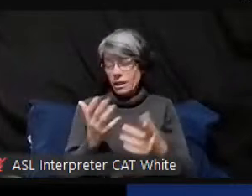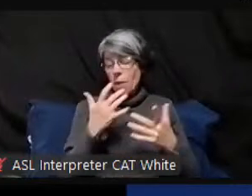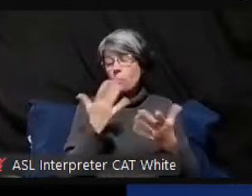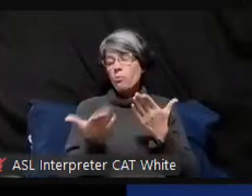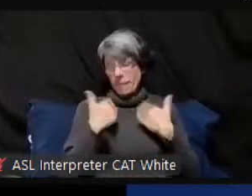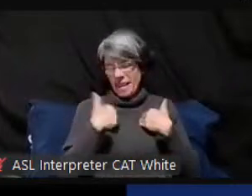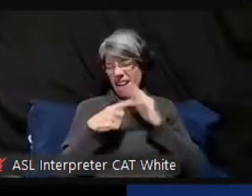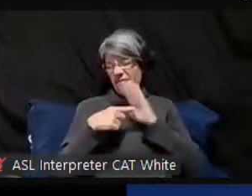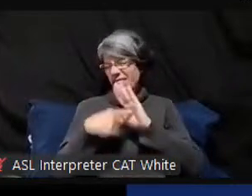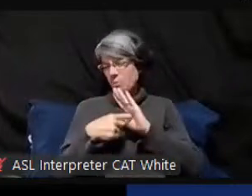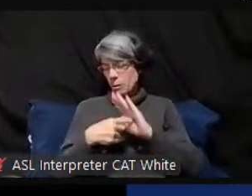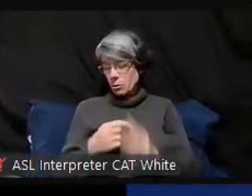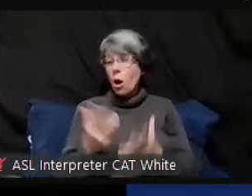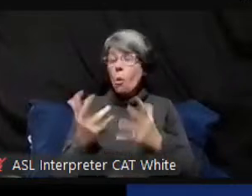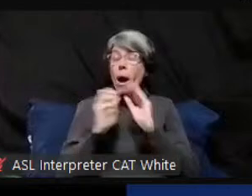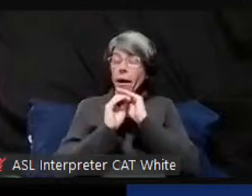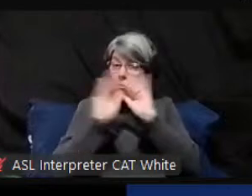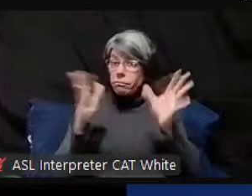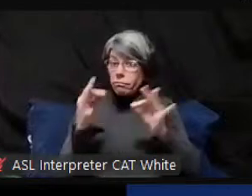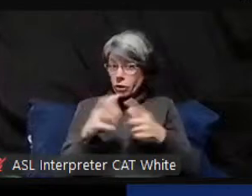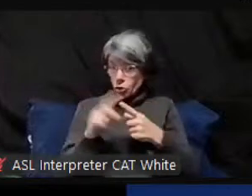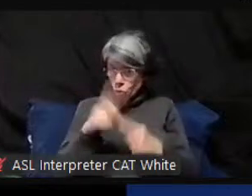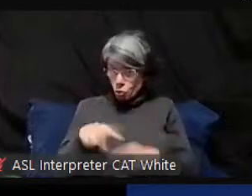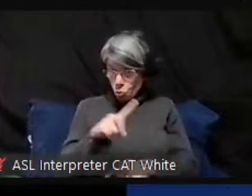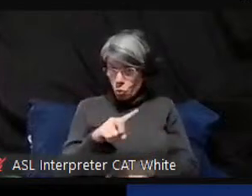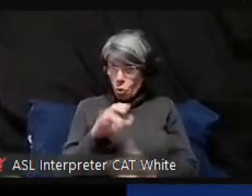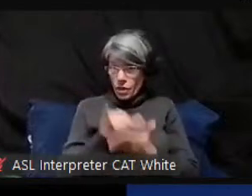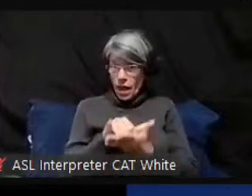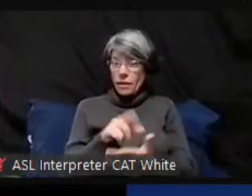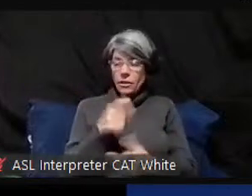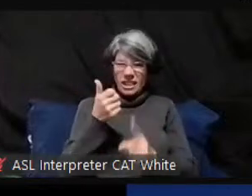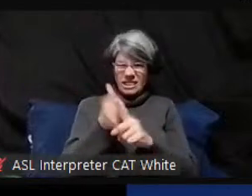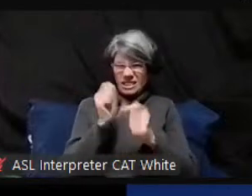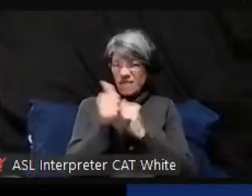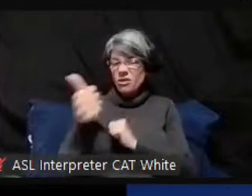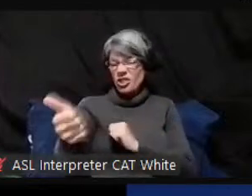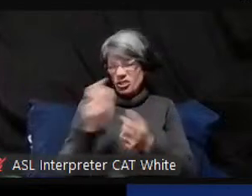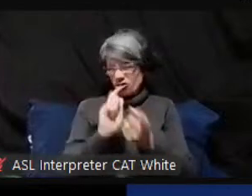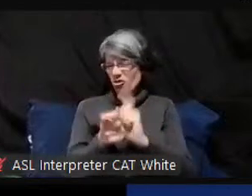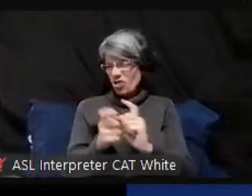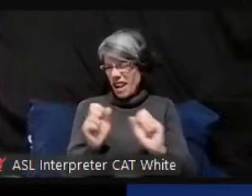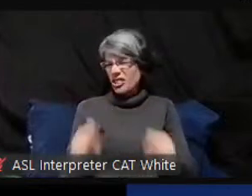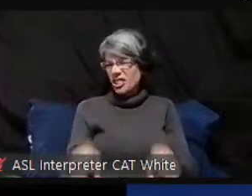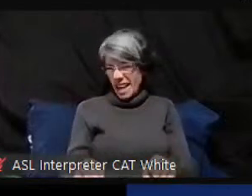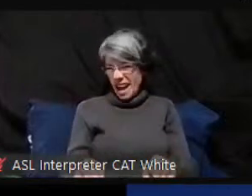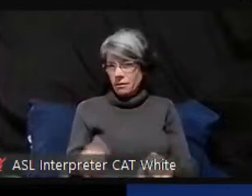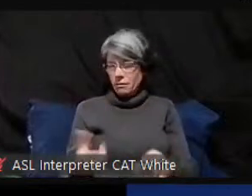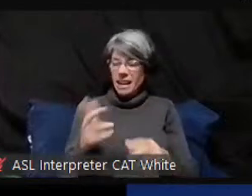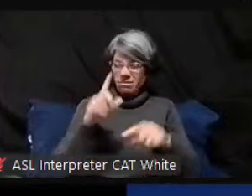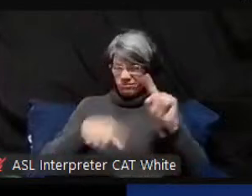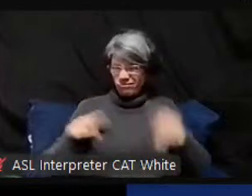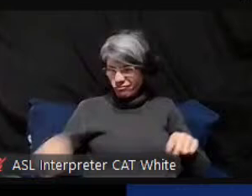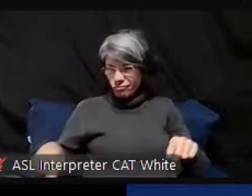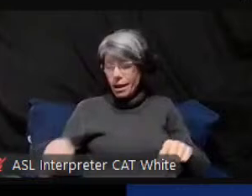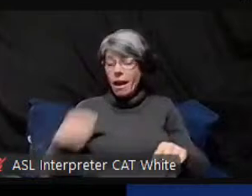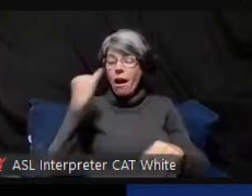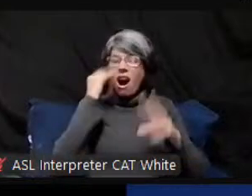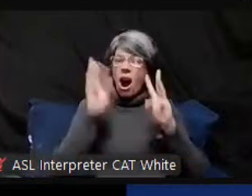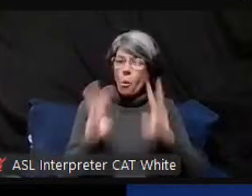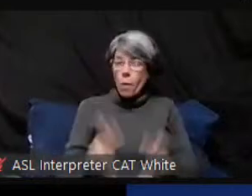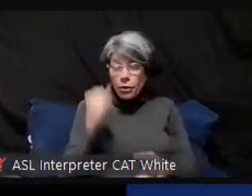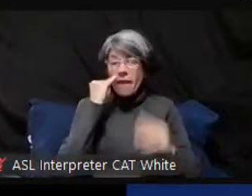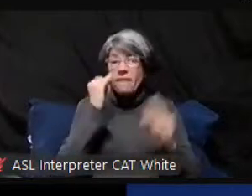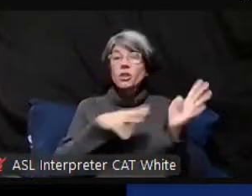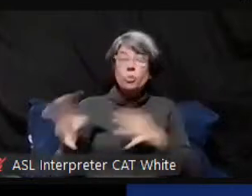have symptoms. Want to make it very clear that that distance can change and vary based on weather conditions such as